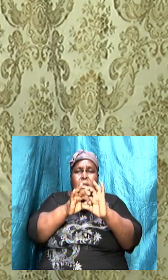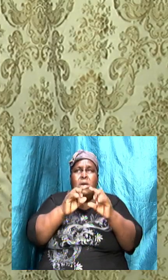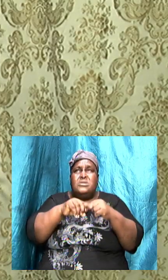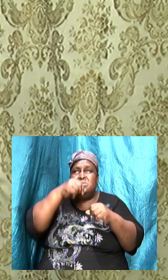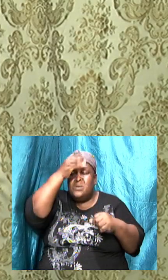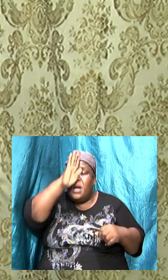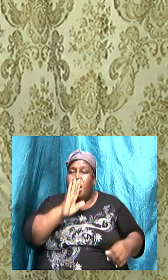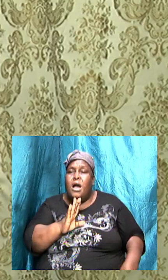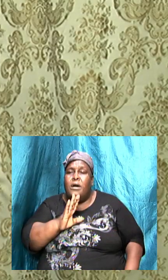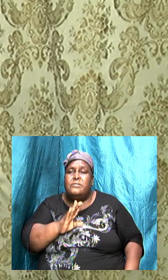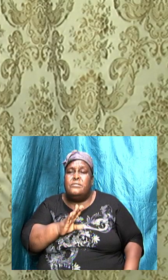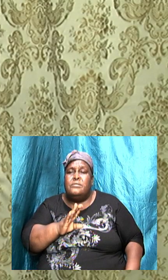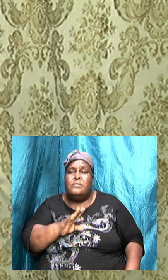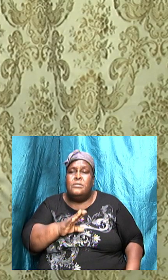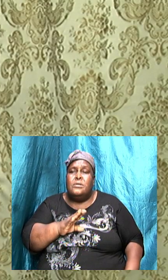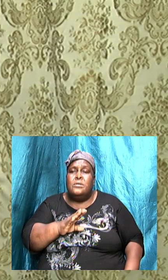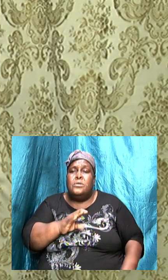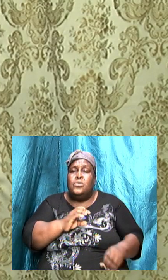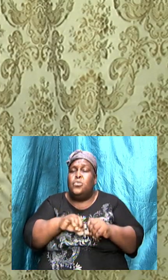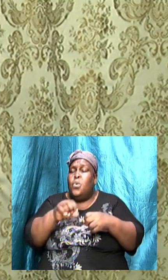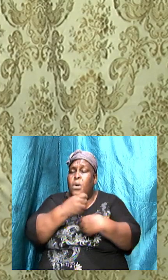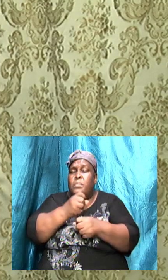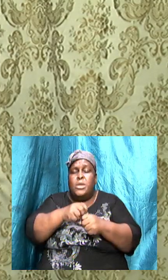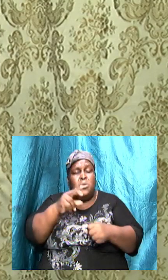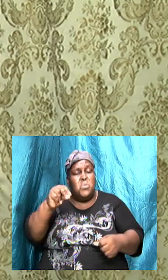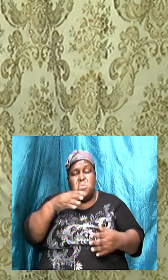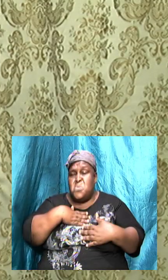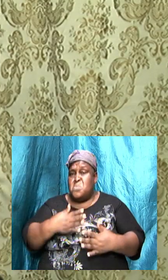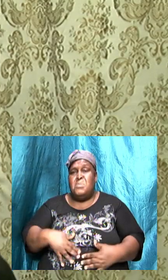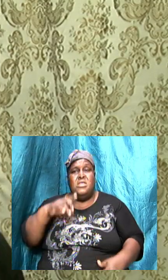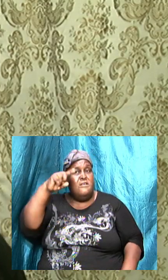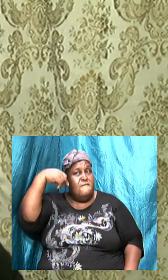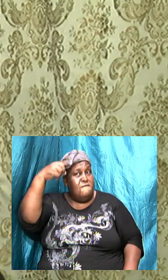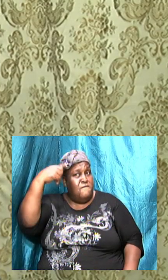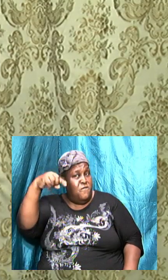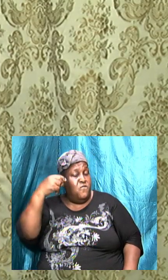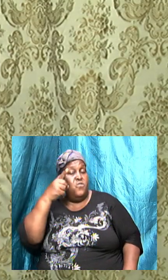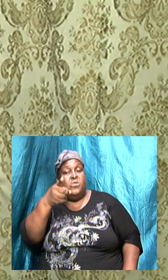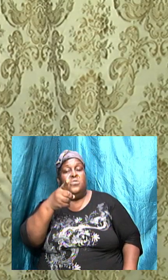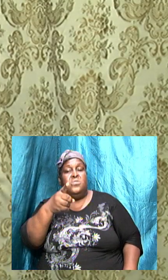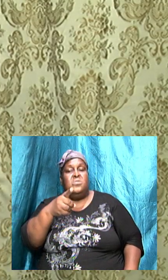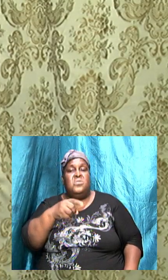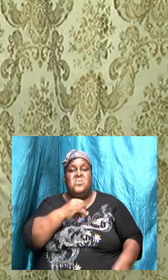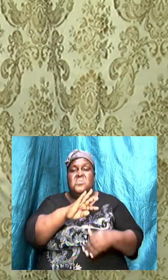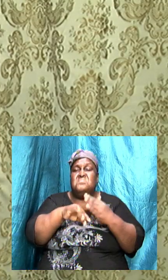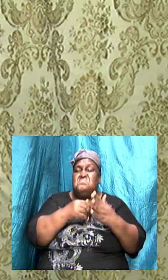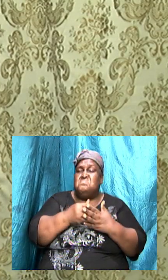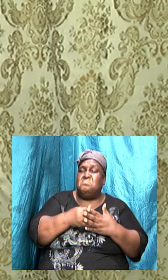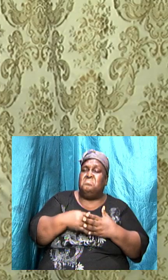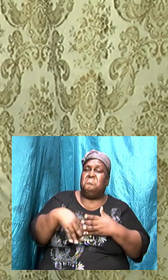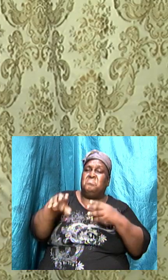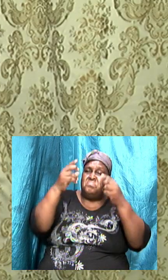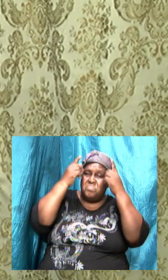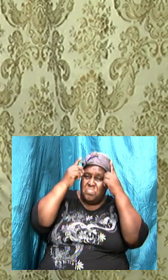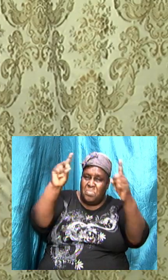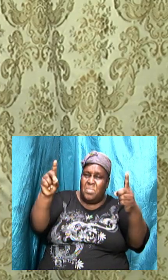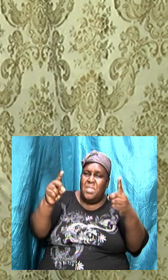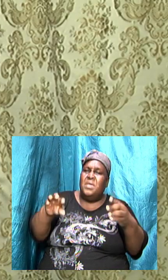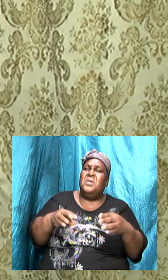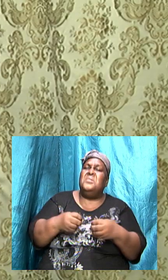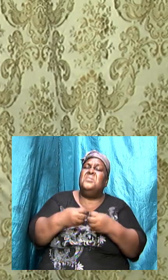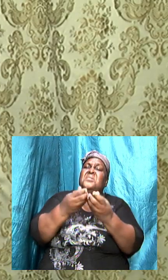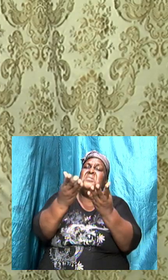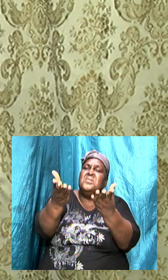let anybody fool you. And as a result of those doctrines that have been introduced,